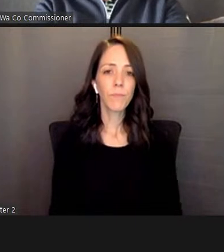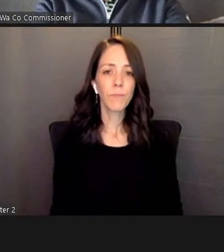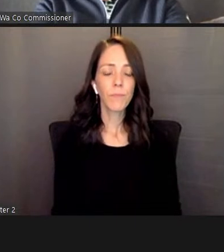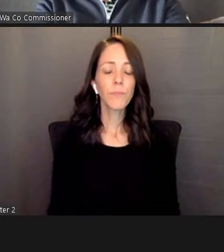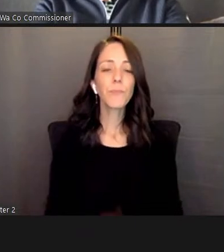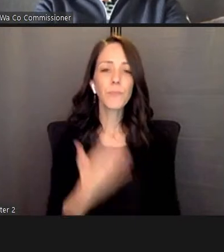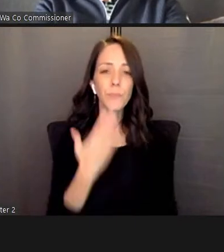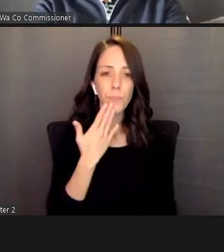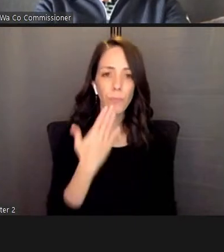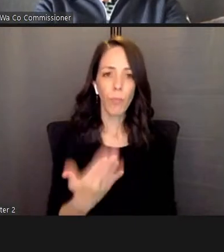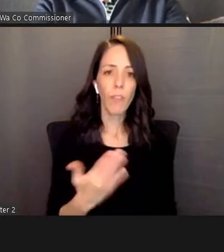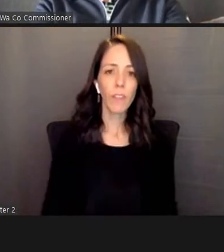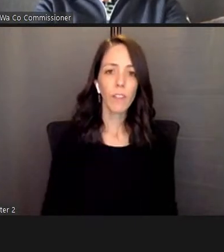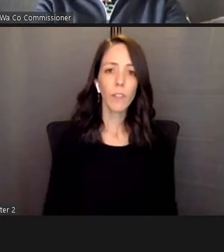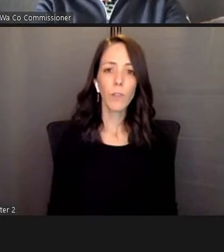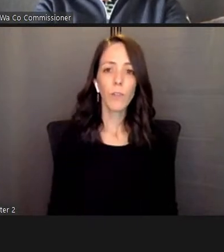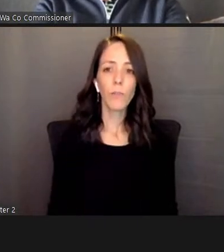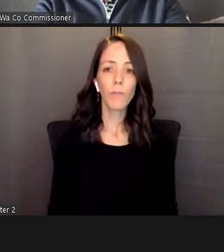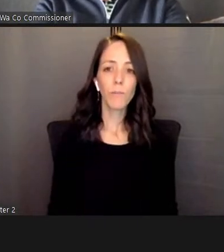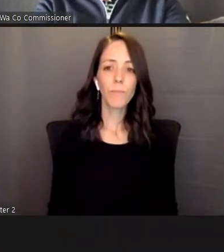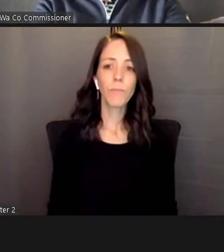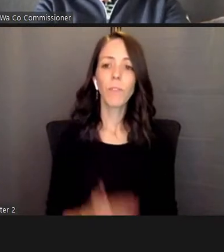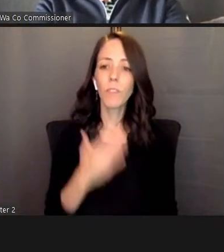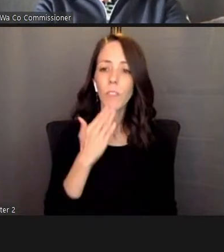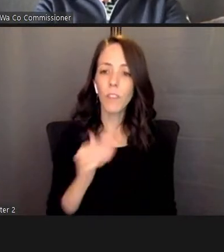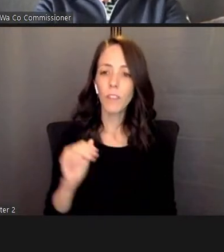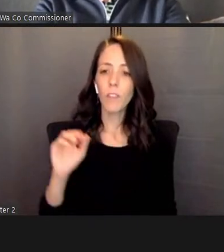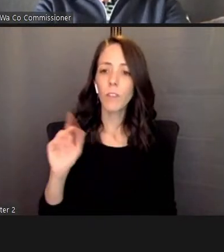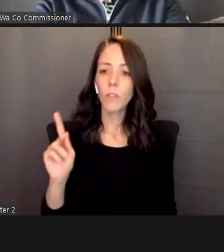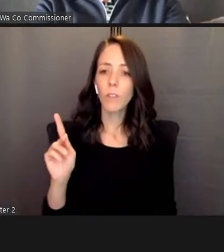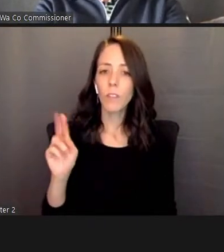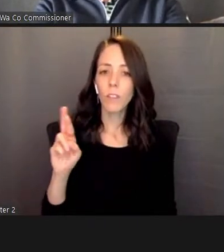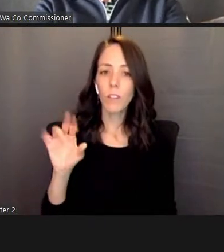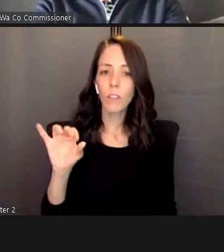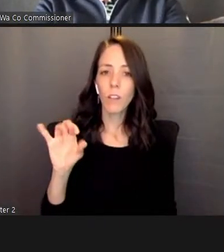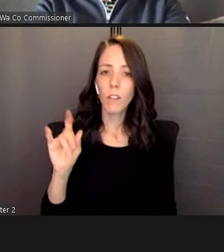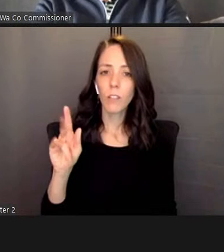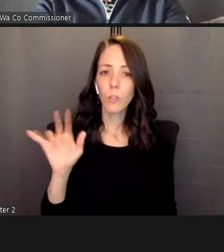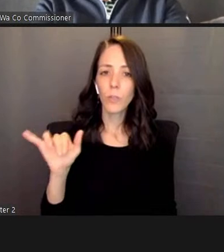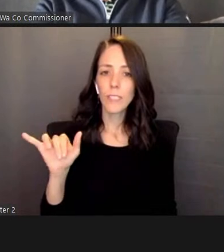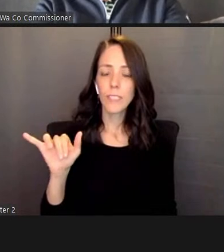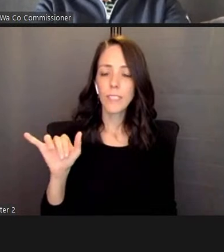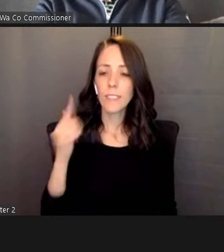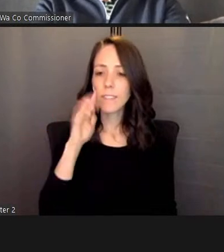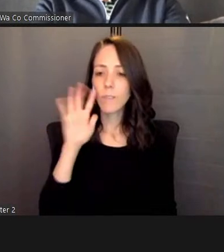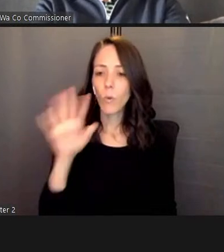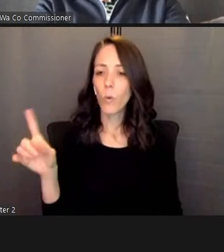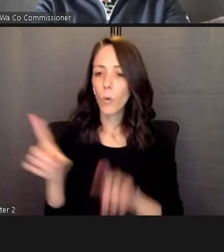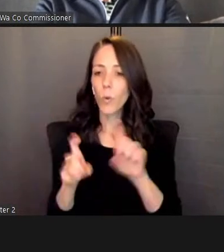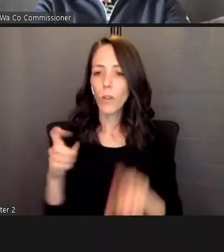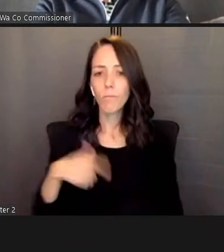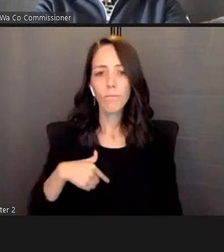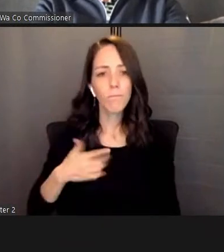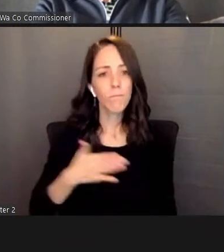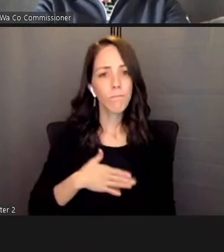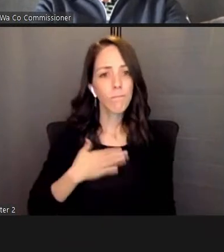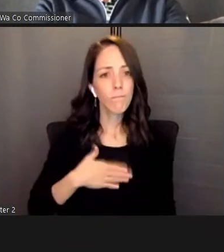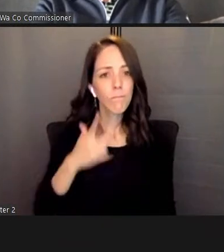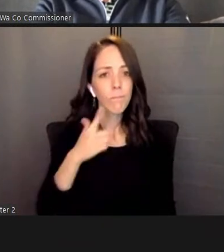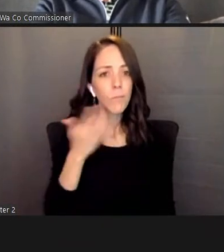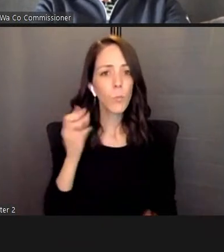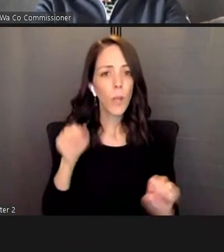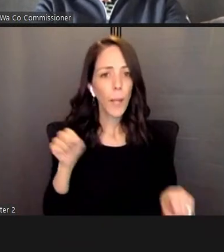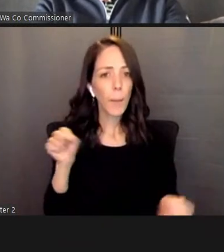you, Councilor Christy, for that question, and I'm glad you're able to participate. And I think this was